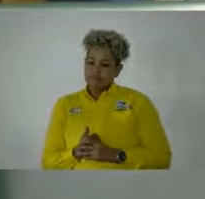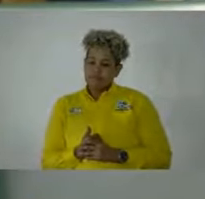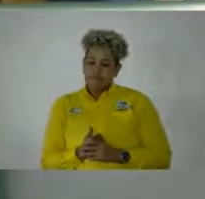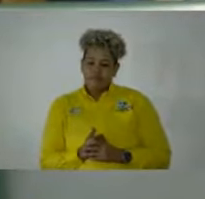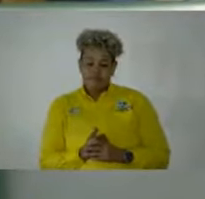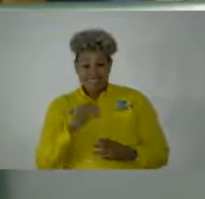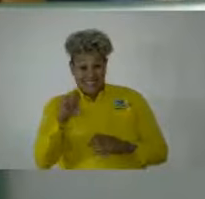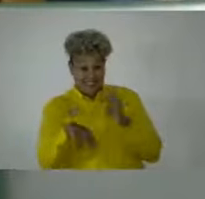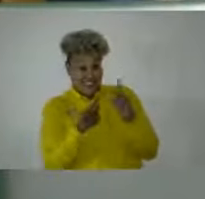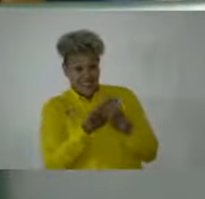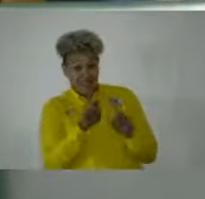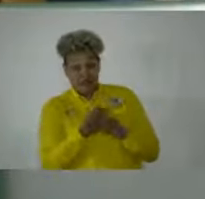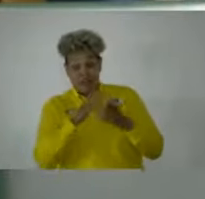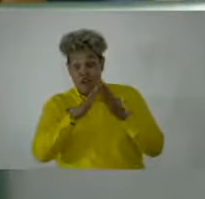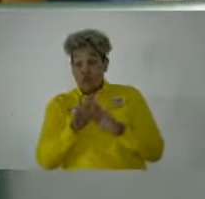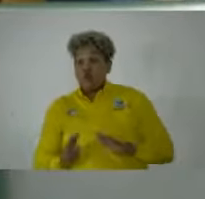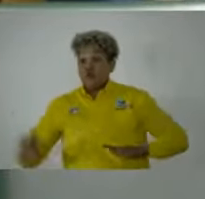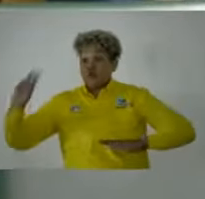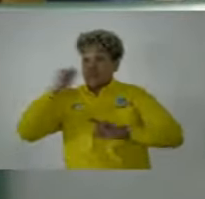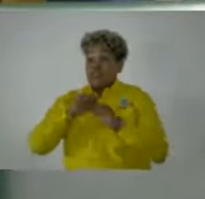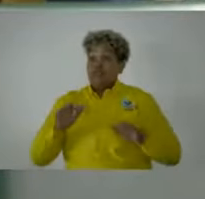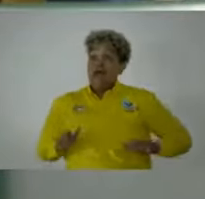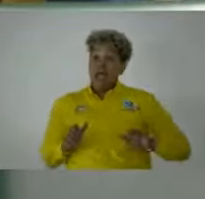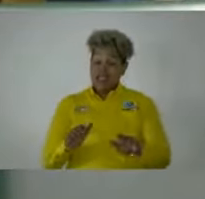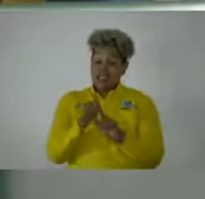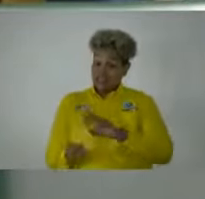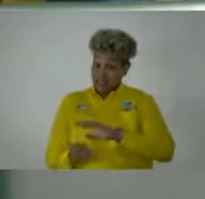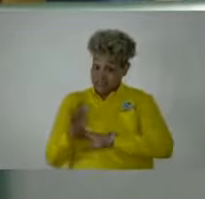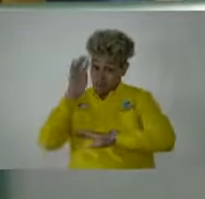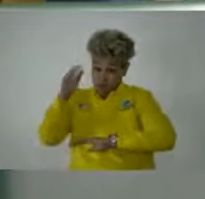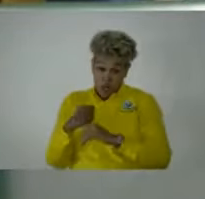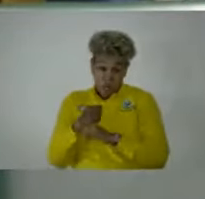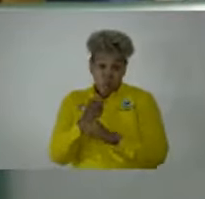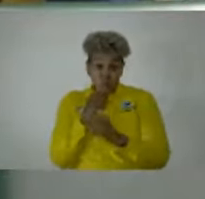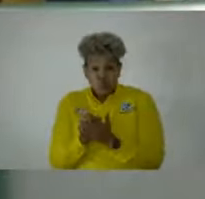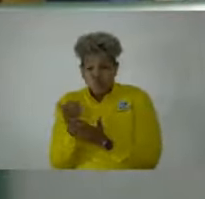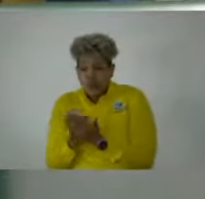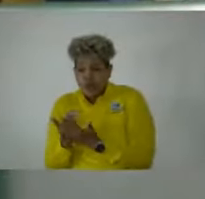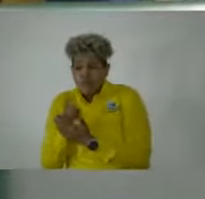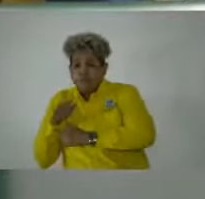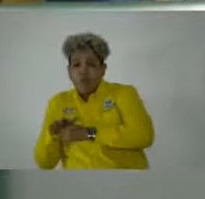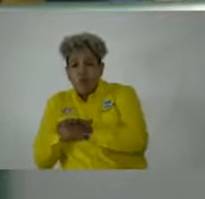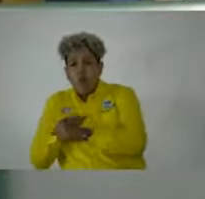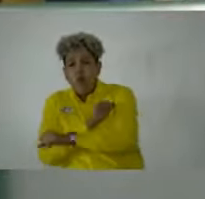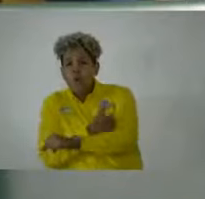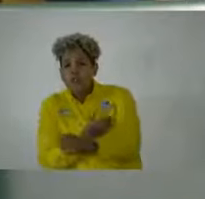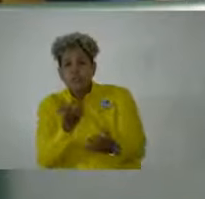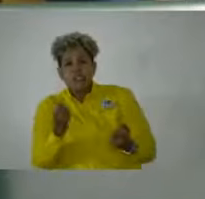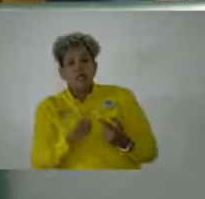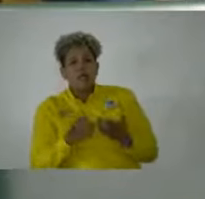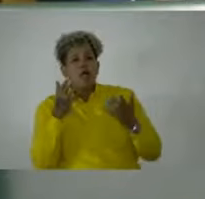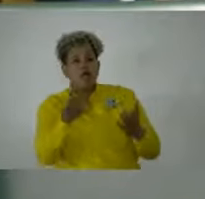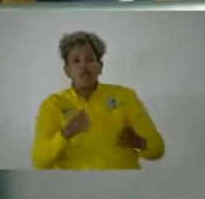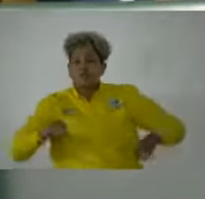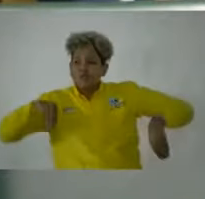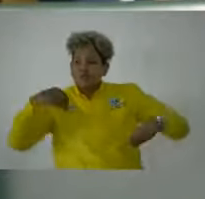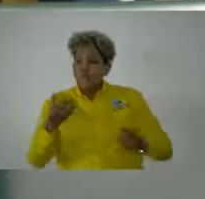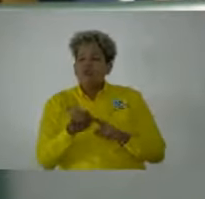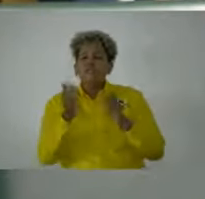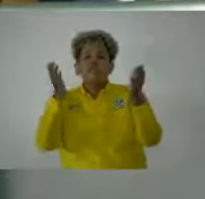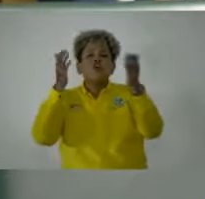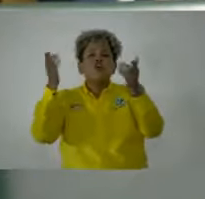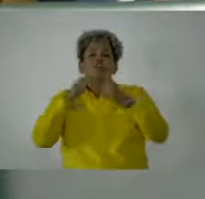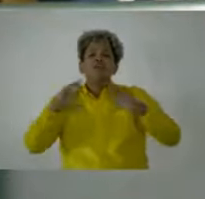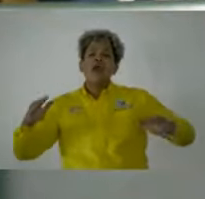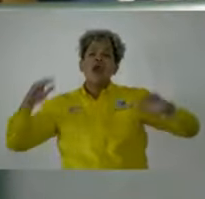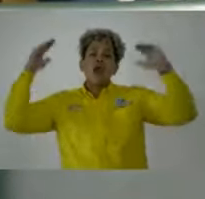And that type of community tourism activity would produce revenue for the local authorities and help them to deliver services